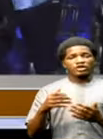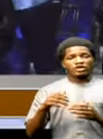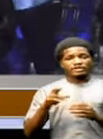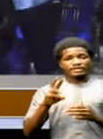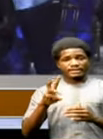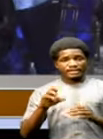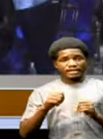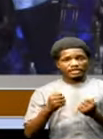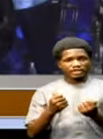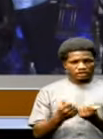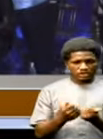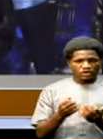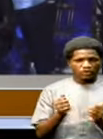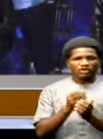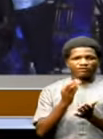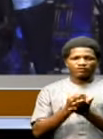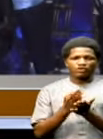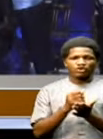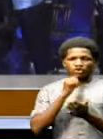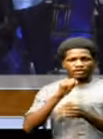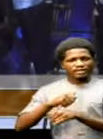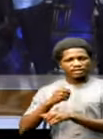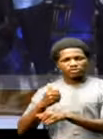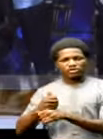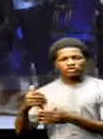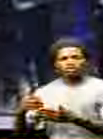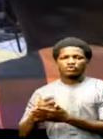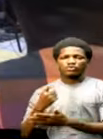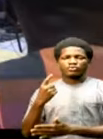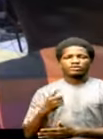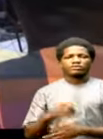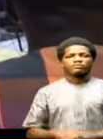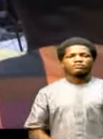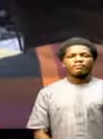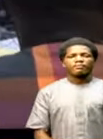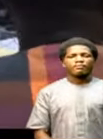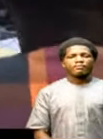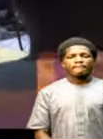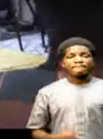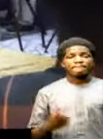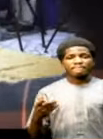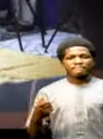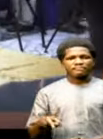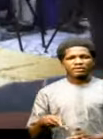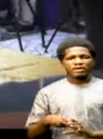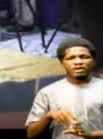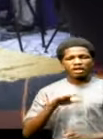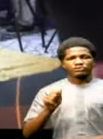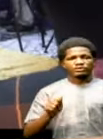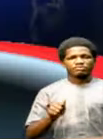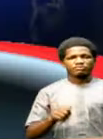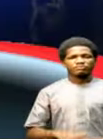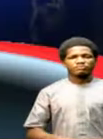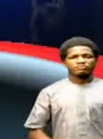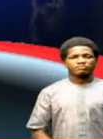ones with almost similar functions. In Abuja, Dayo Ogunshola, NTA News.